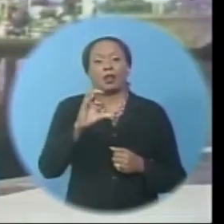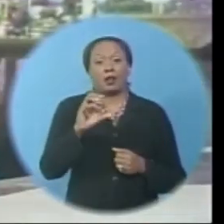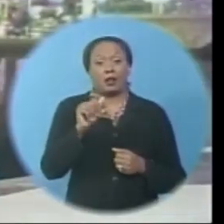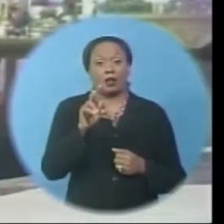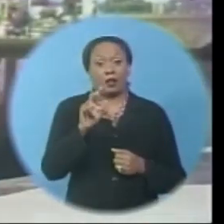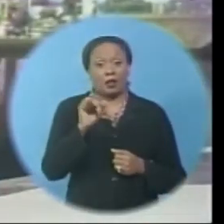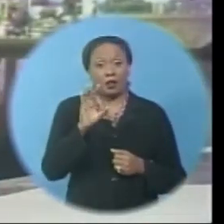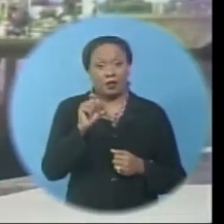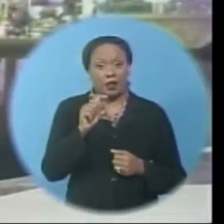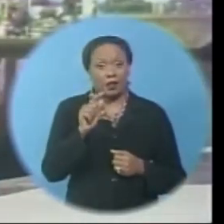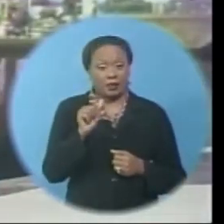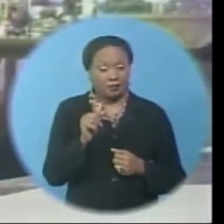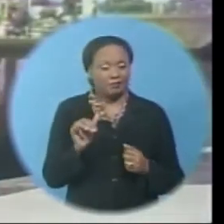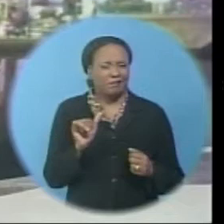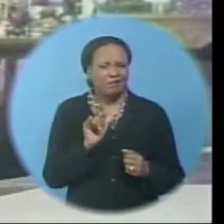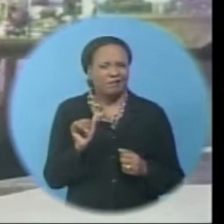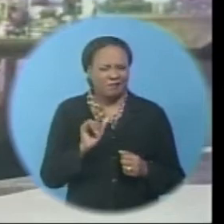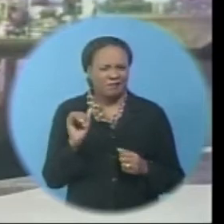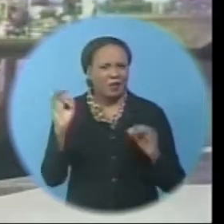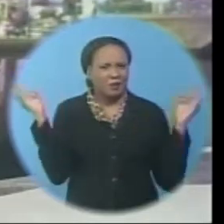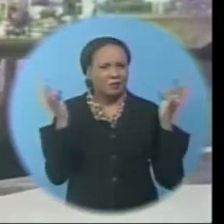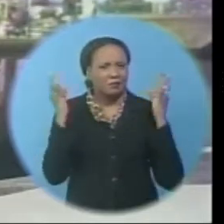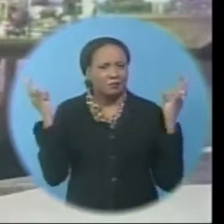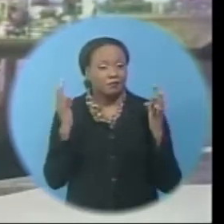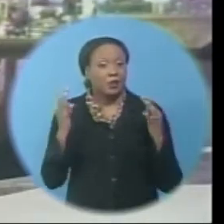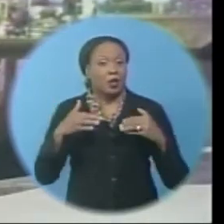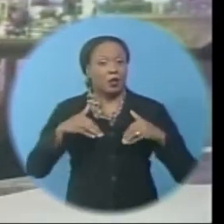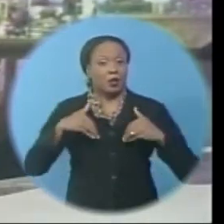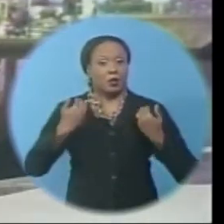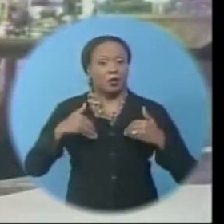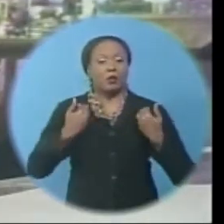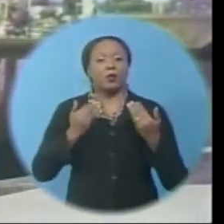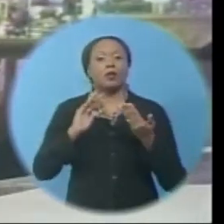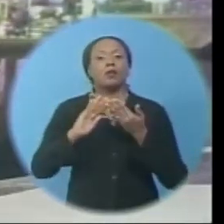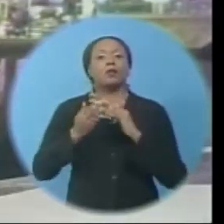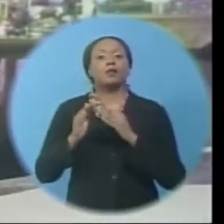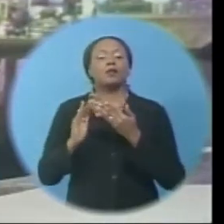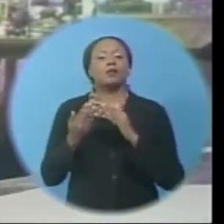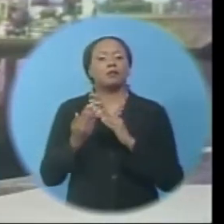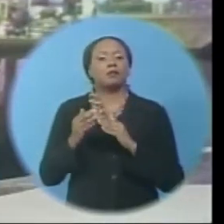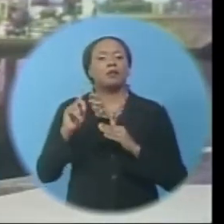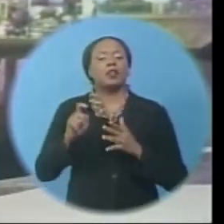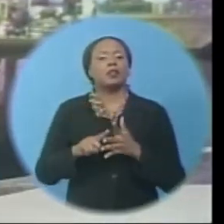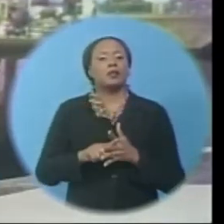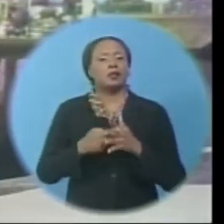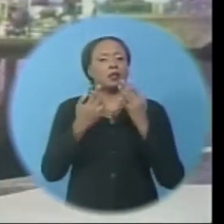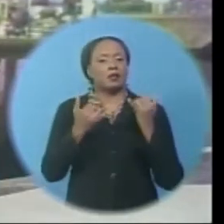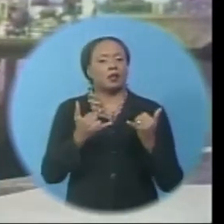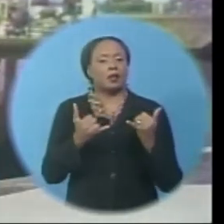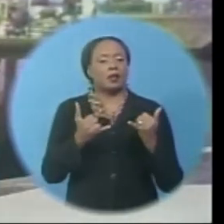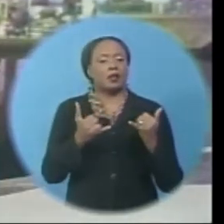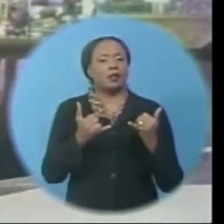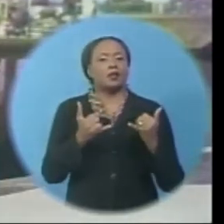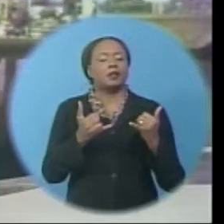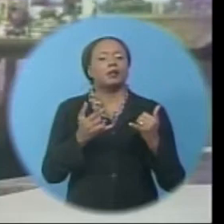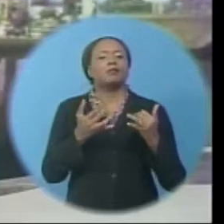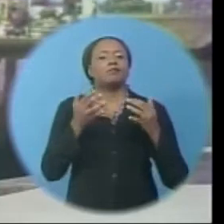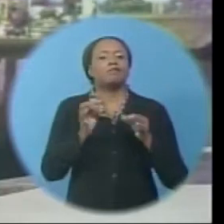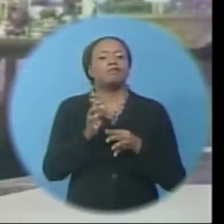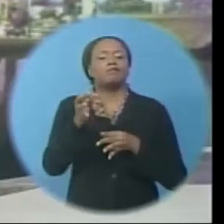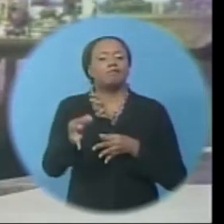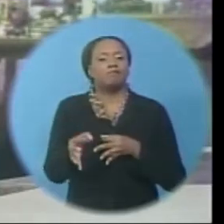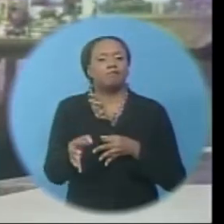as you just heard from Minister Lashley, the Carry Festa Youth Village, which was expected to start today, has been rescheduled